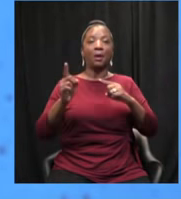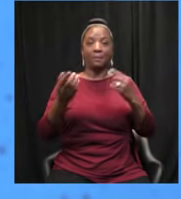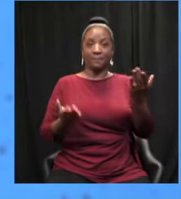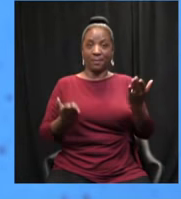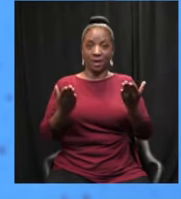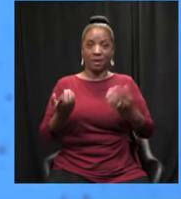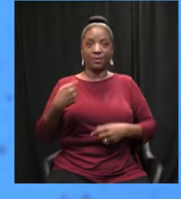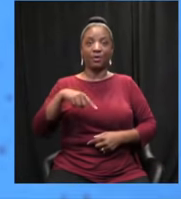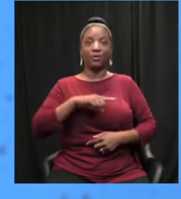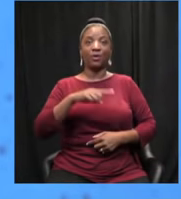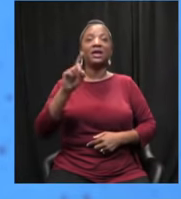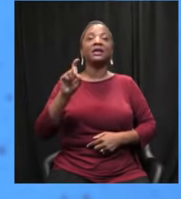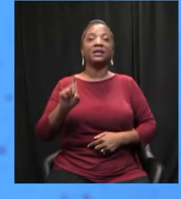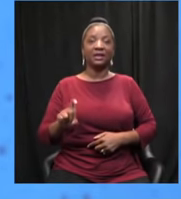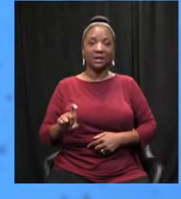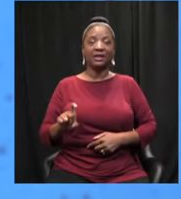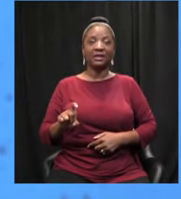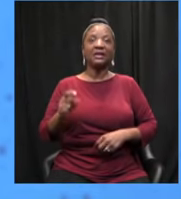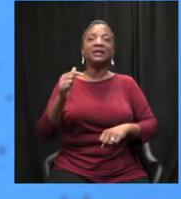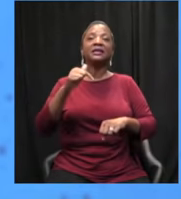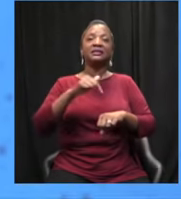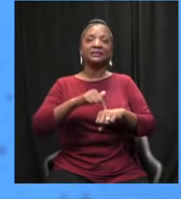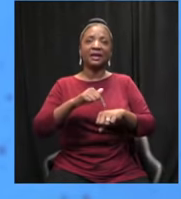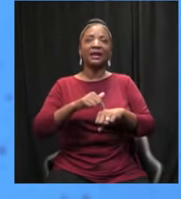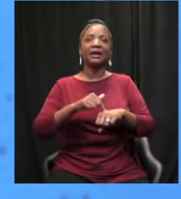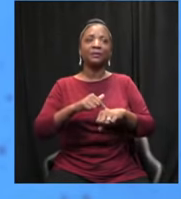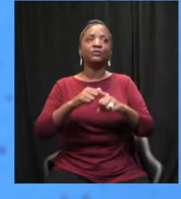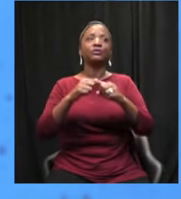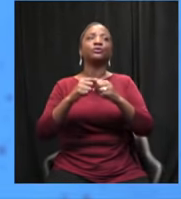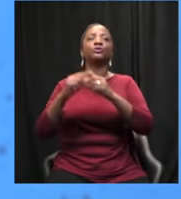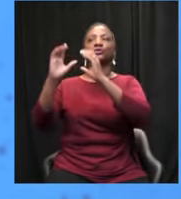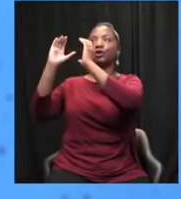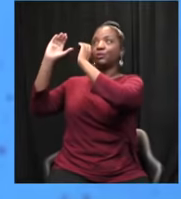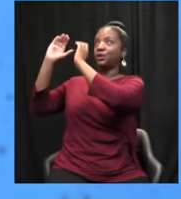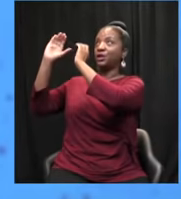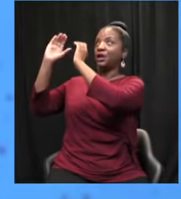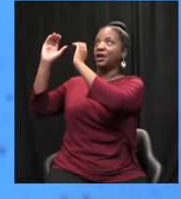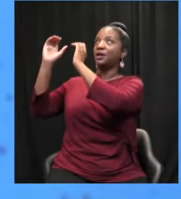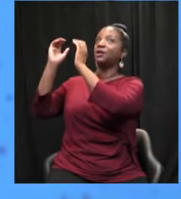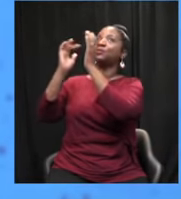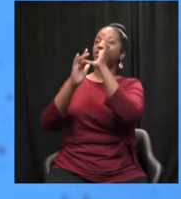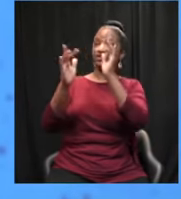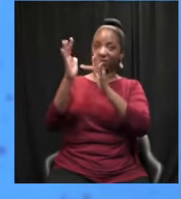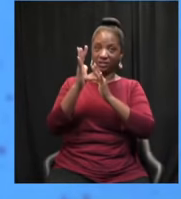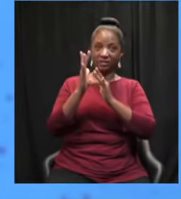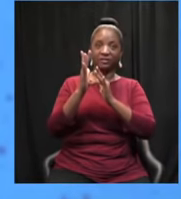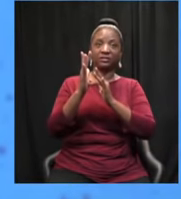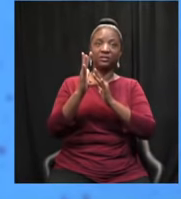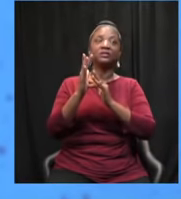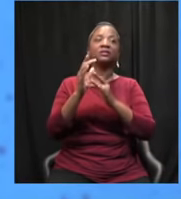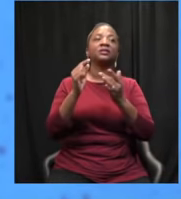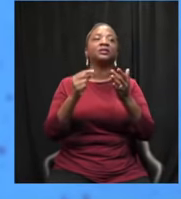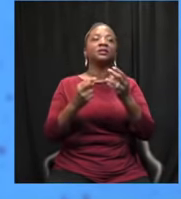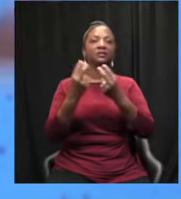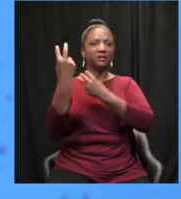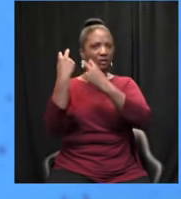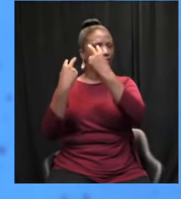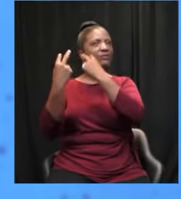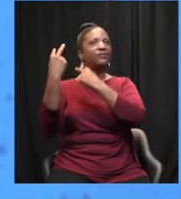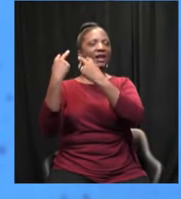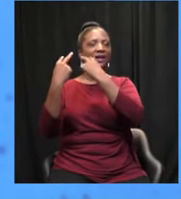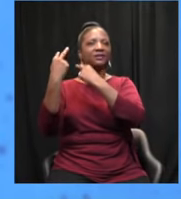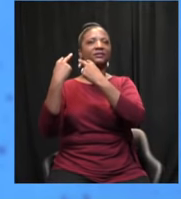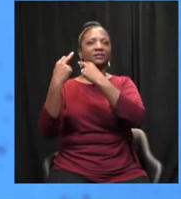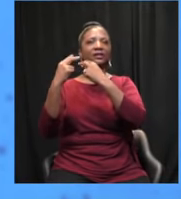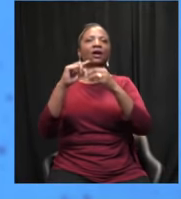just a couple of minutes, just a little talk with you, just some moments and some times reflecting on Jesus. And